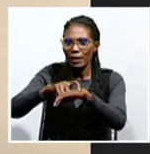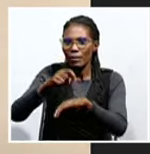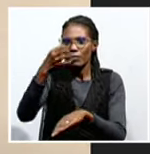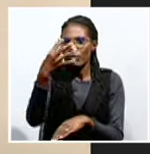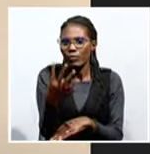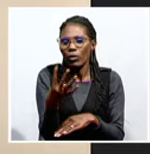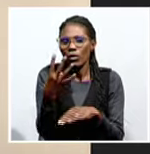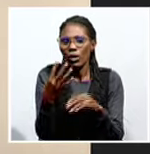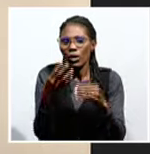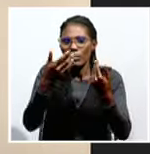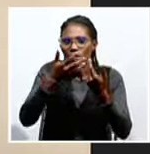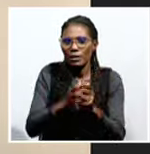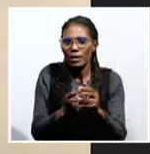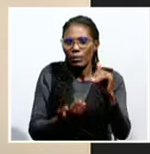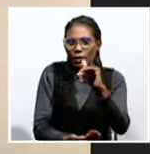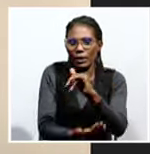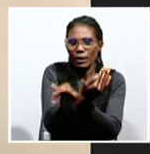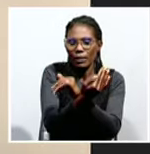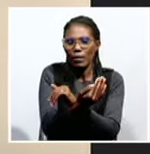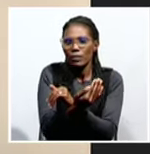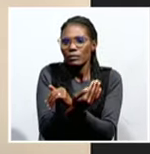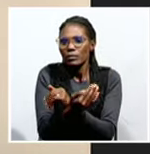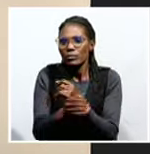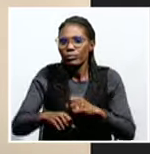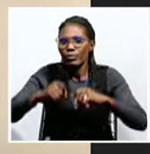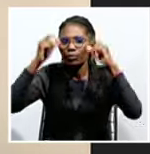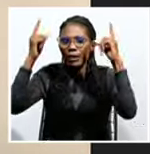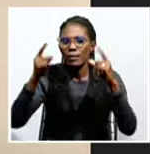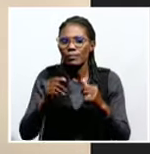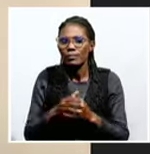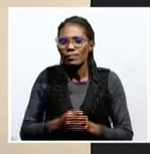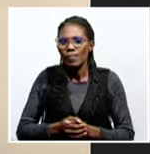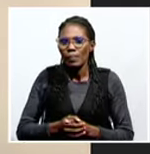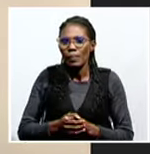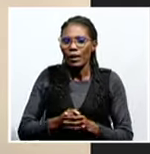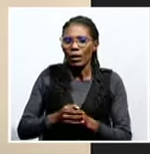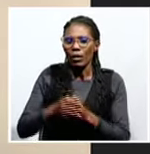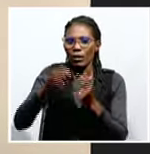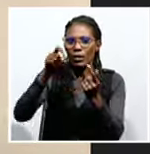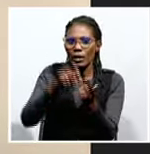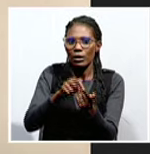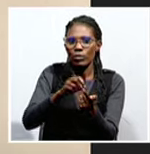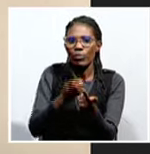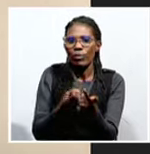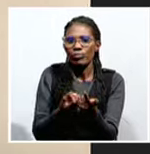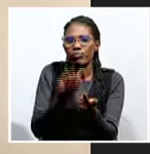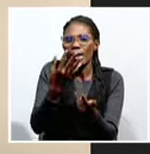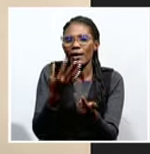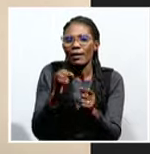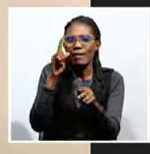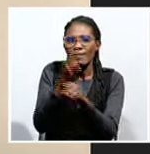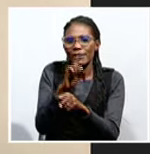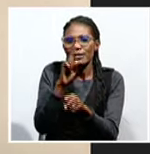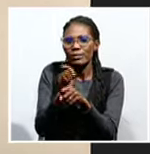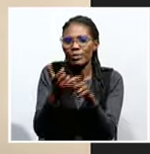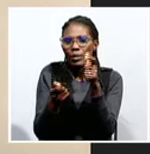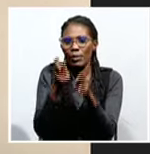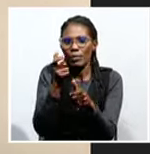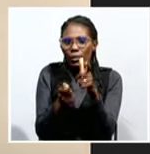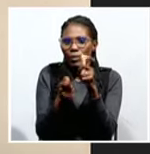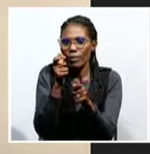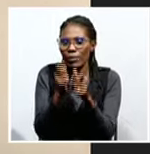4 o'clock Sunday morning, and I opened my phone, and the first message I found was